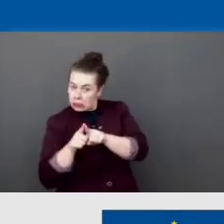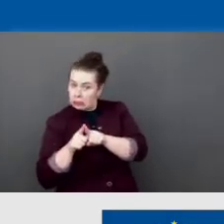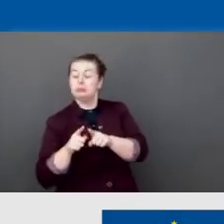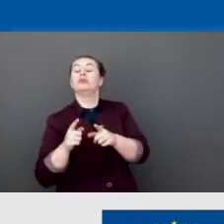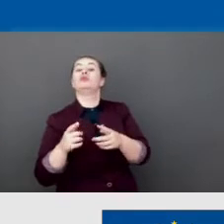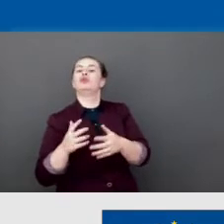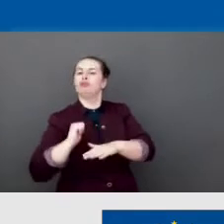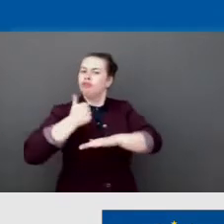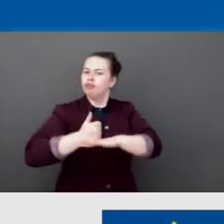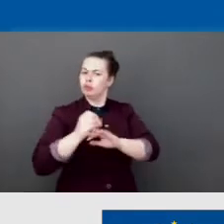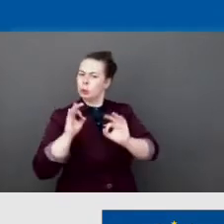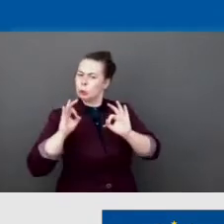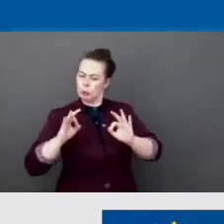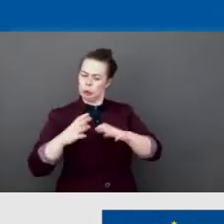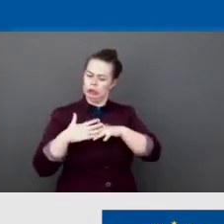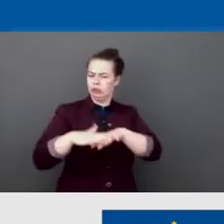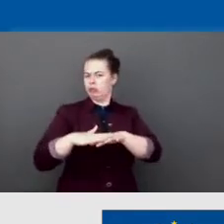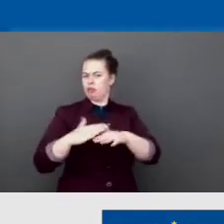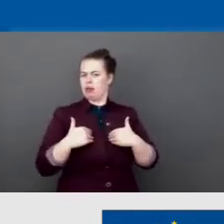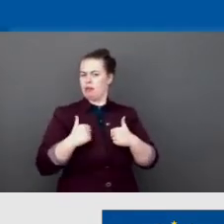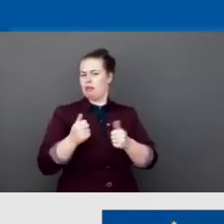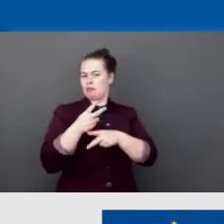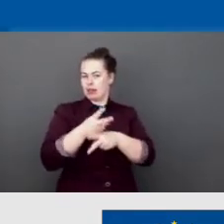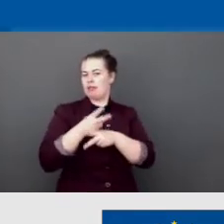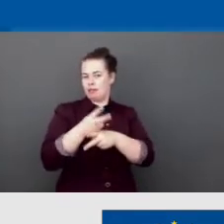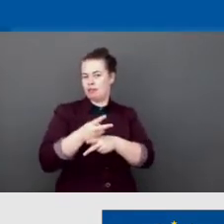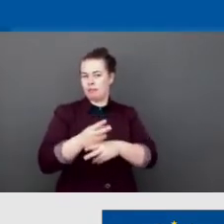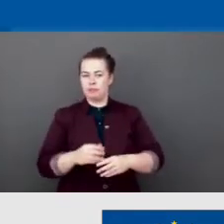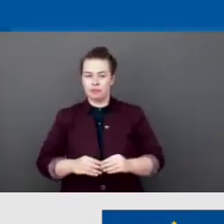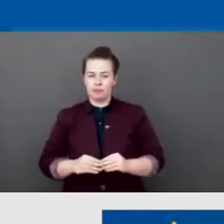role to play in achieving the integrated care.